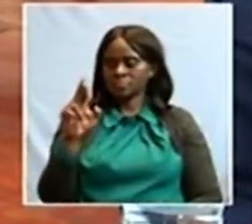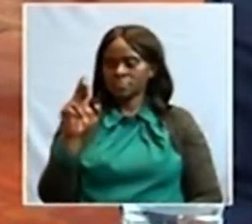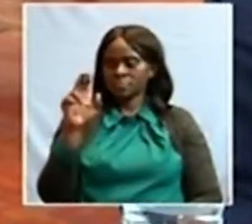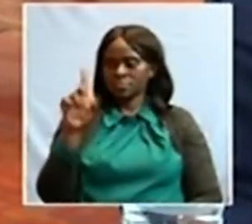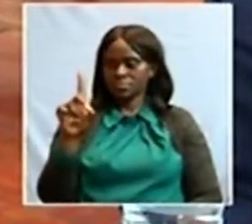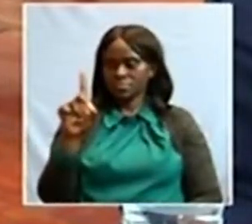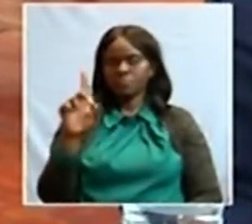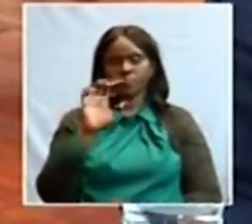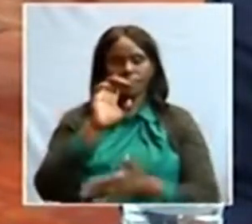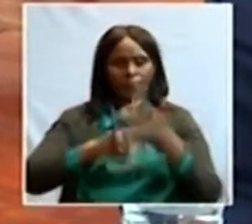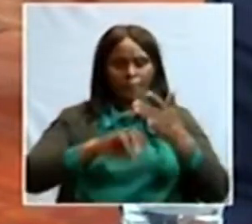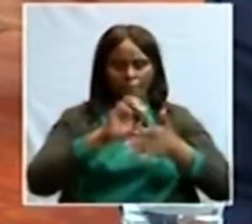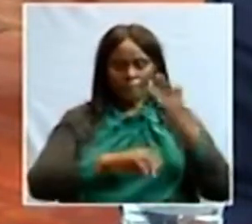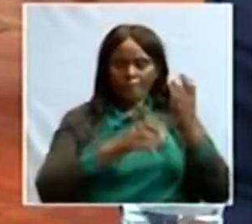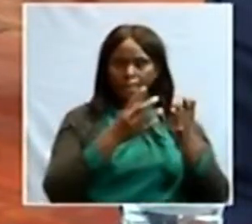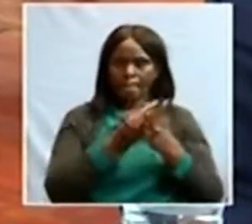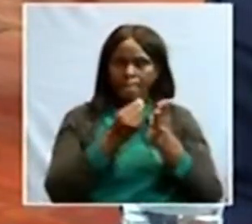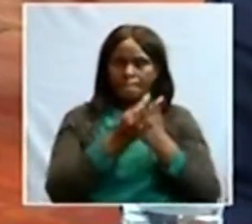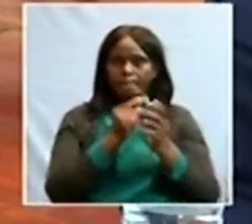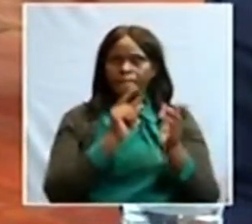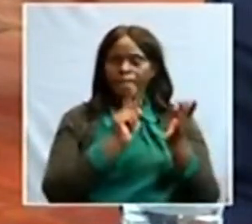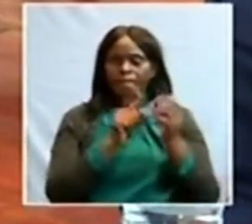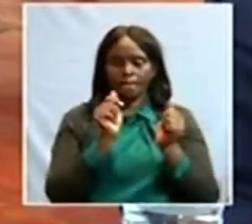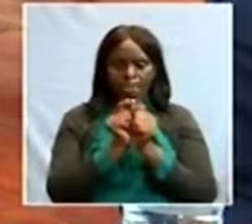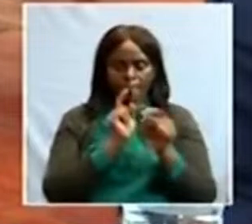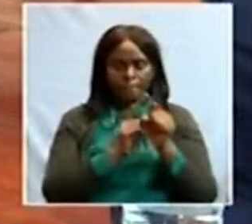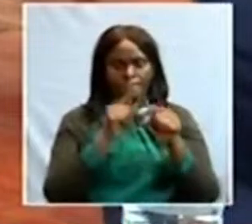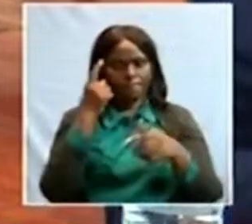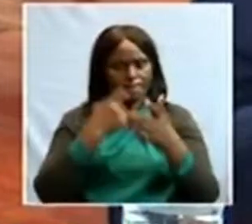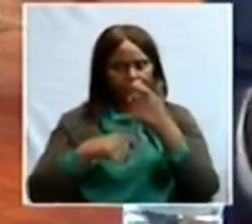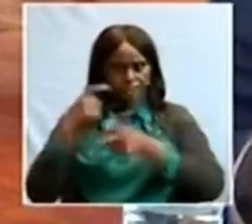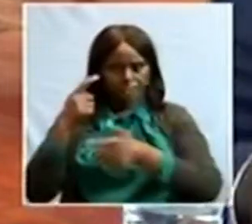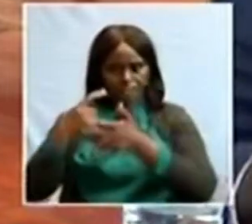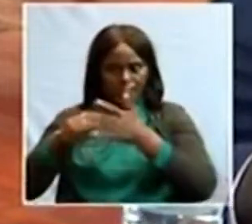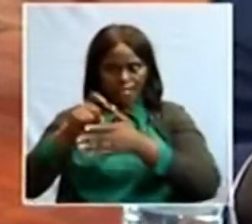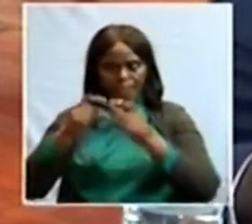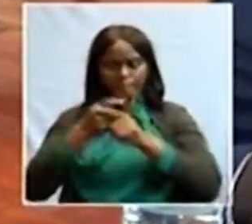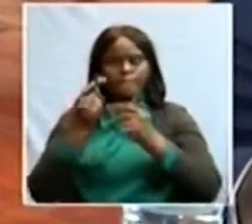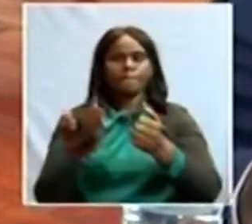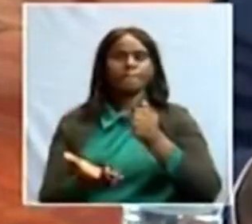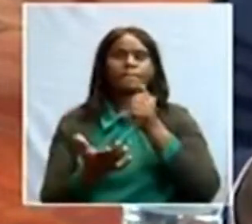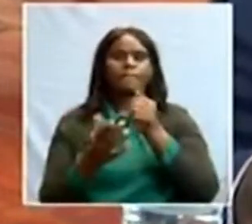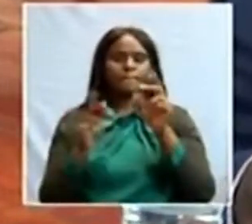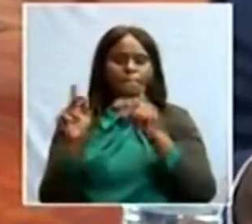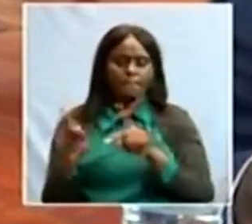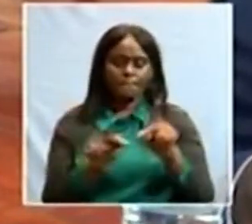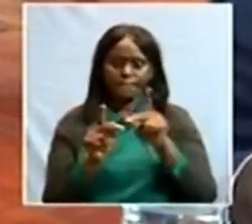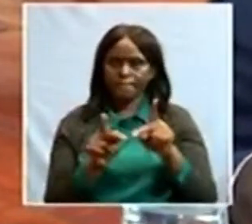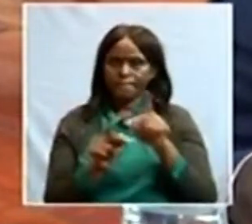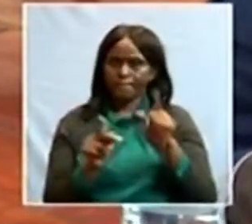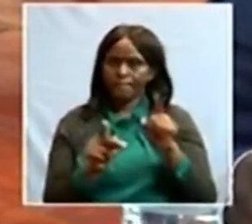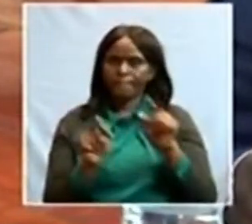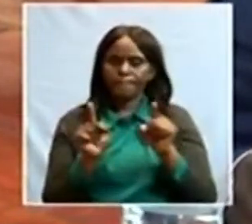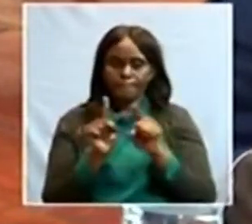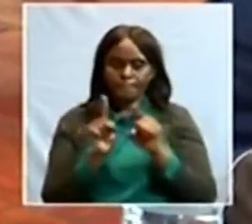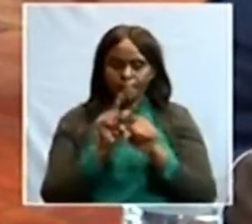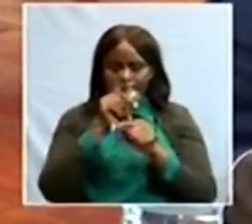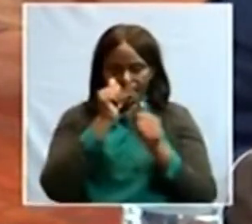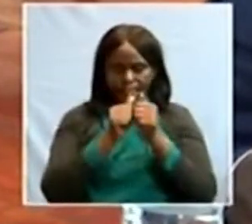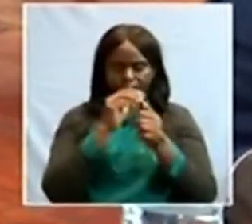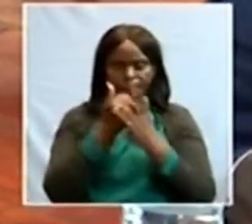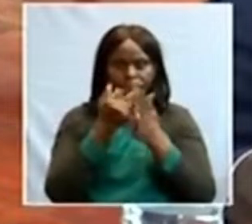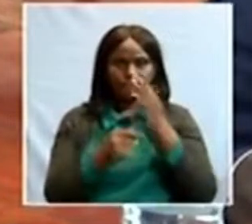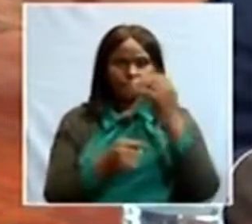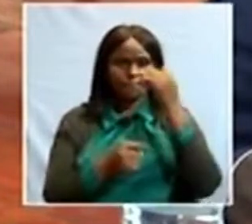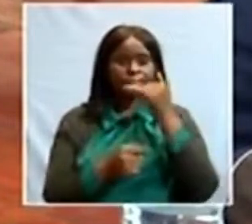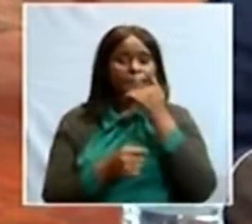write off the uncollected fees and charges arising from the budget performance. This is due to the fact